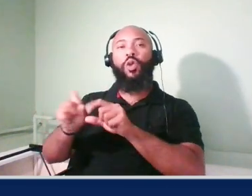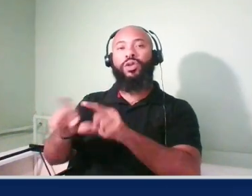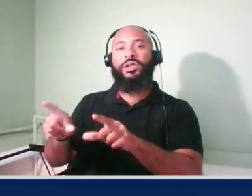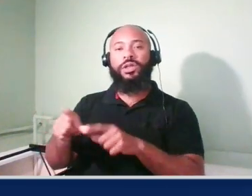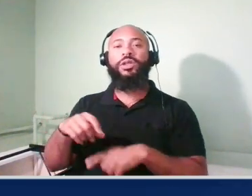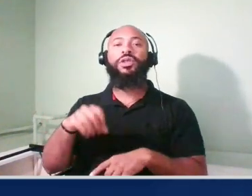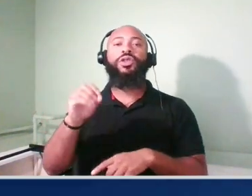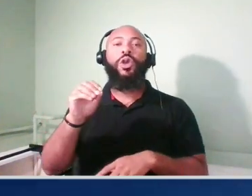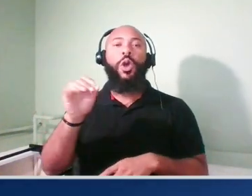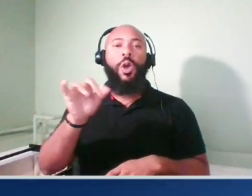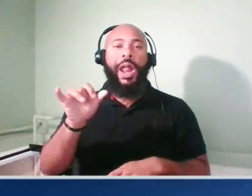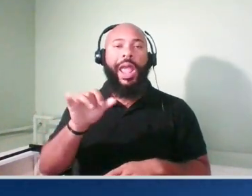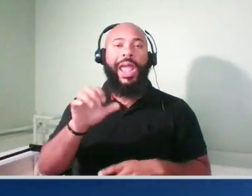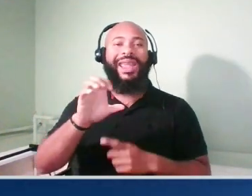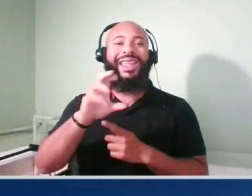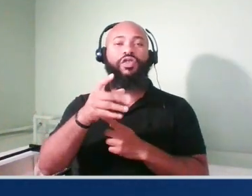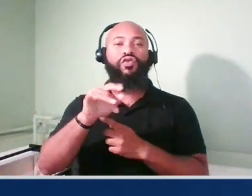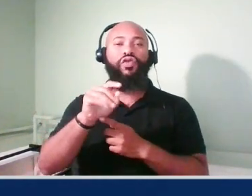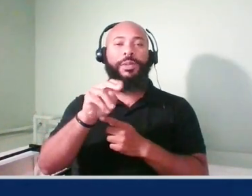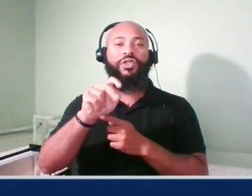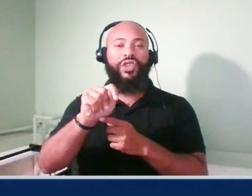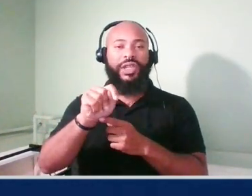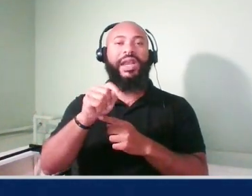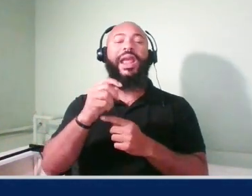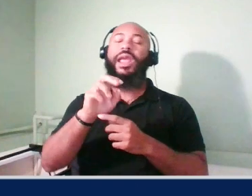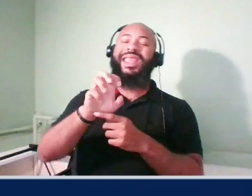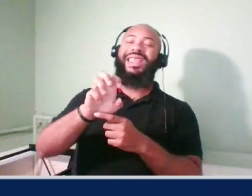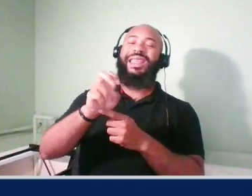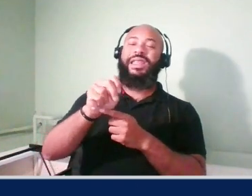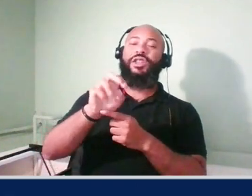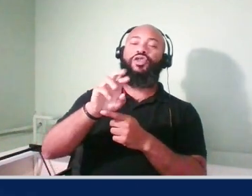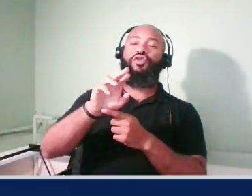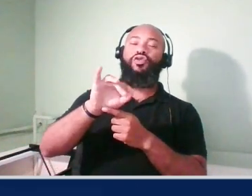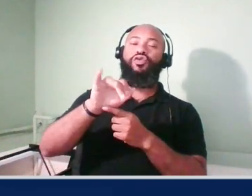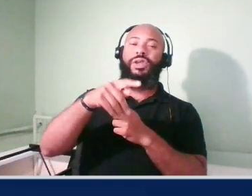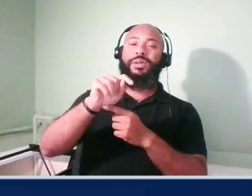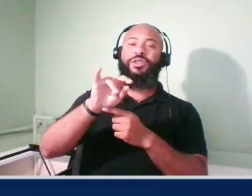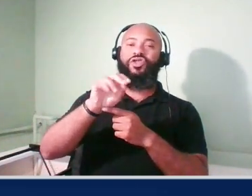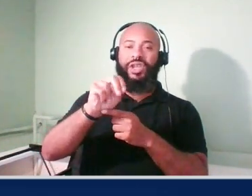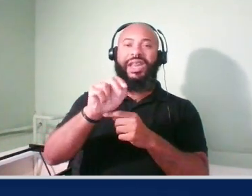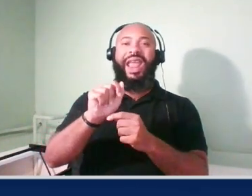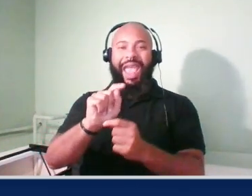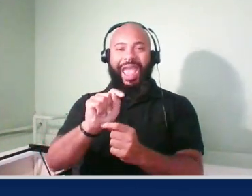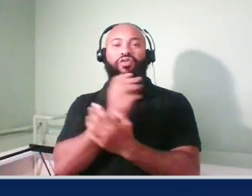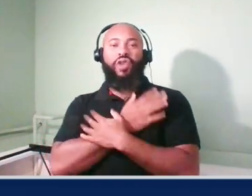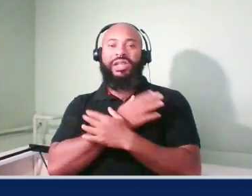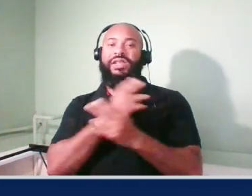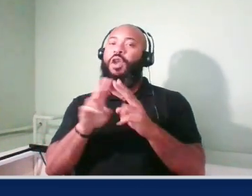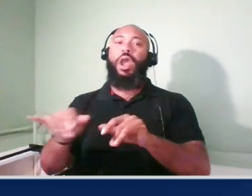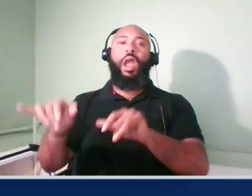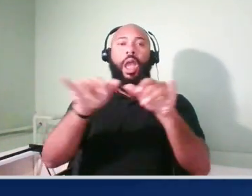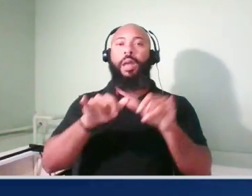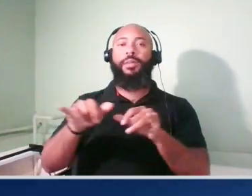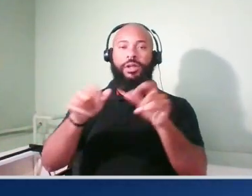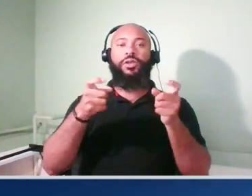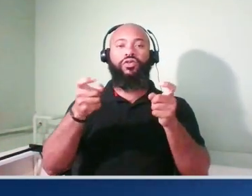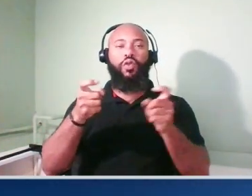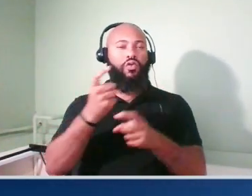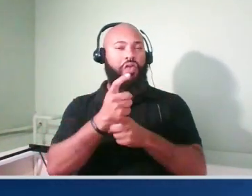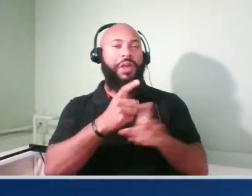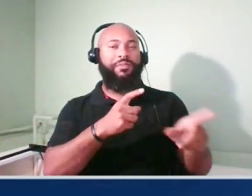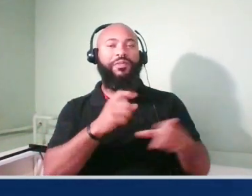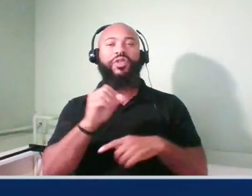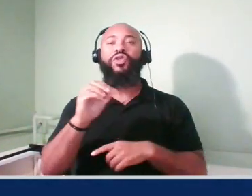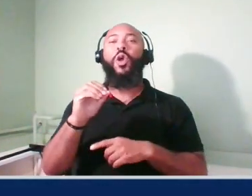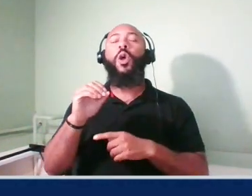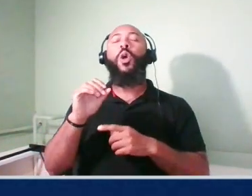a very common control objective, right? And what that means is all the controls that are mapped to that control objective helps